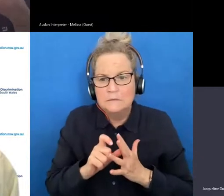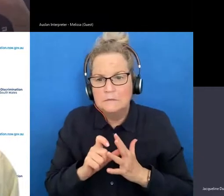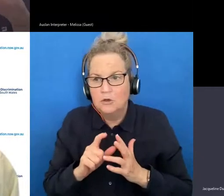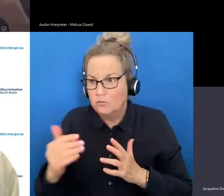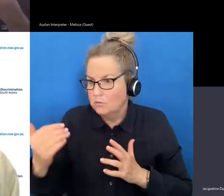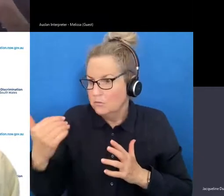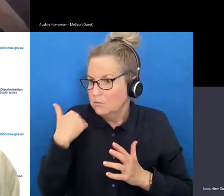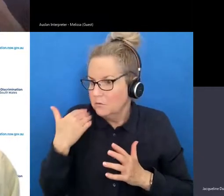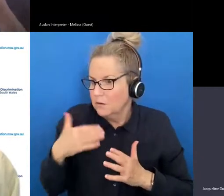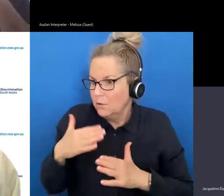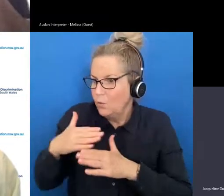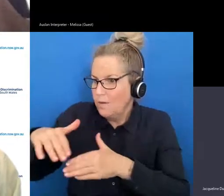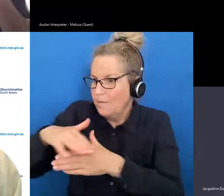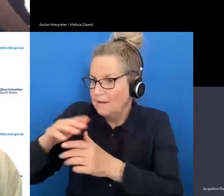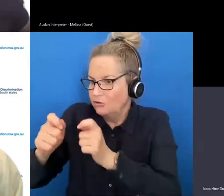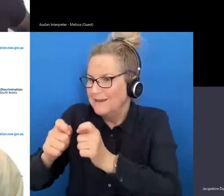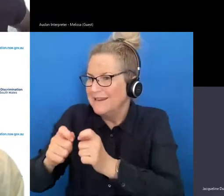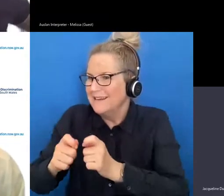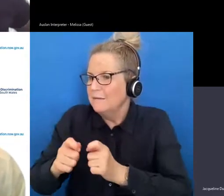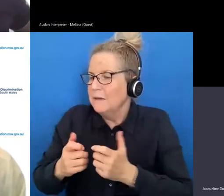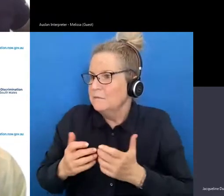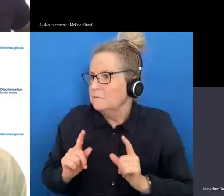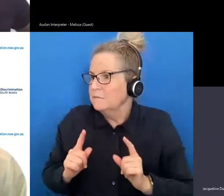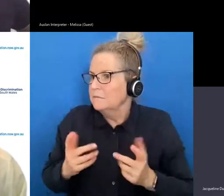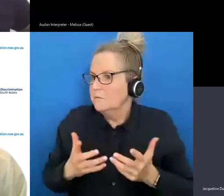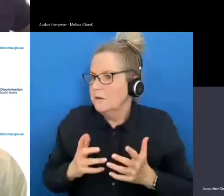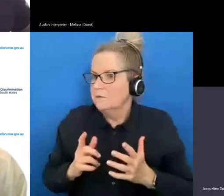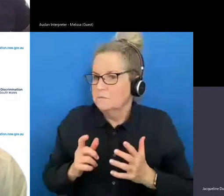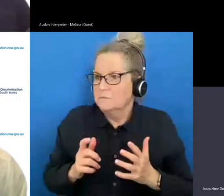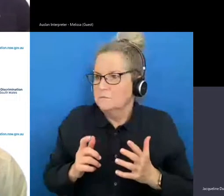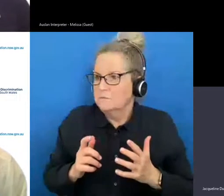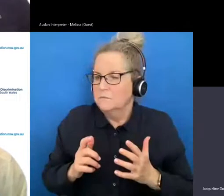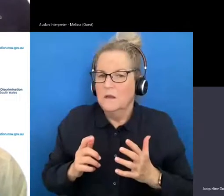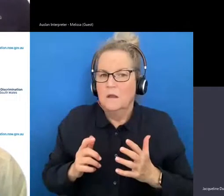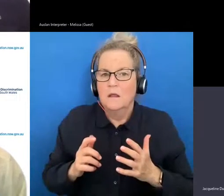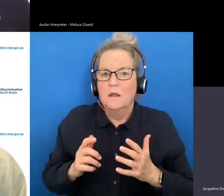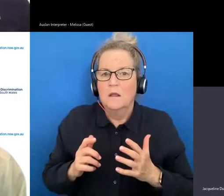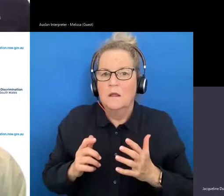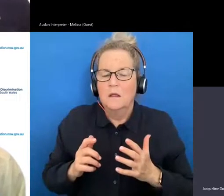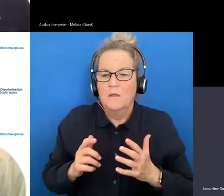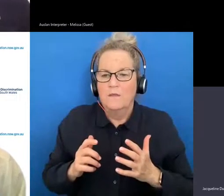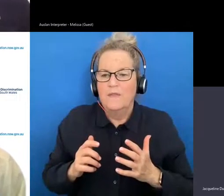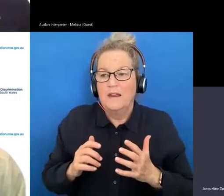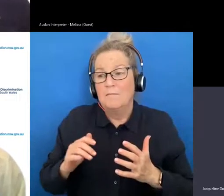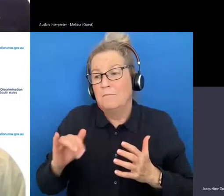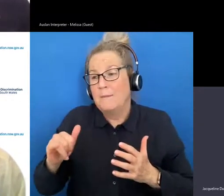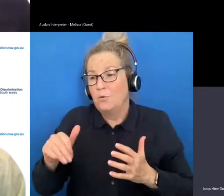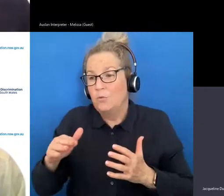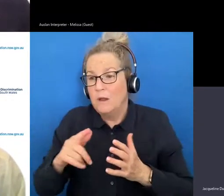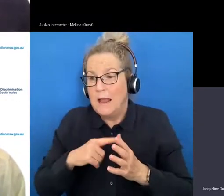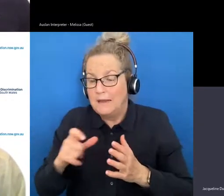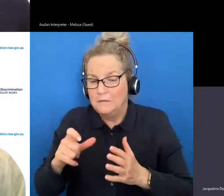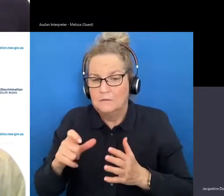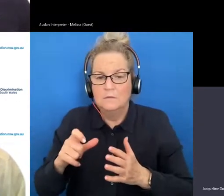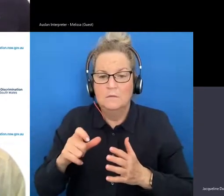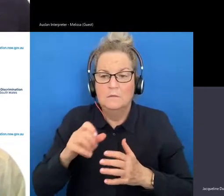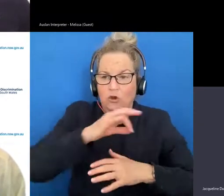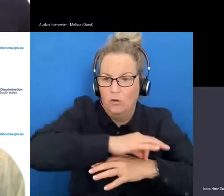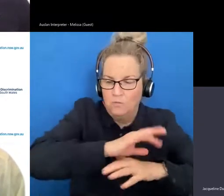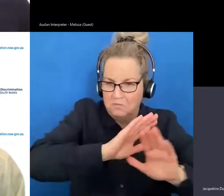adjustment. And often those conversations don't start until that employee's back. So you've now got the employee back